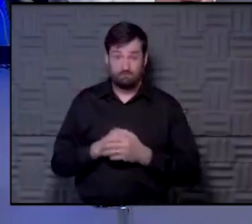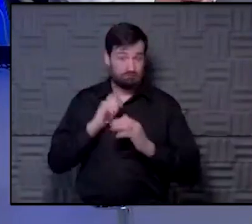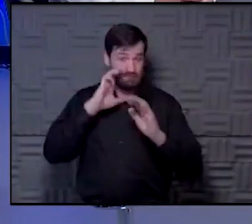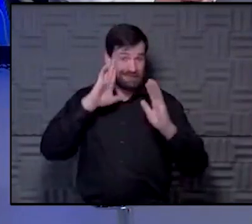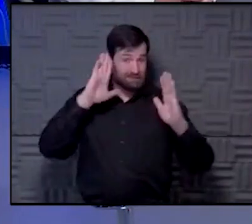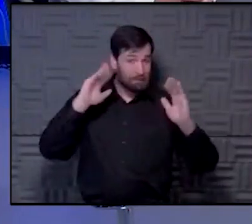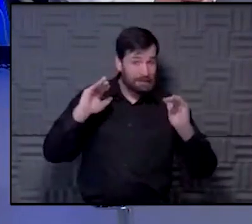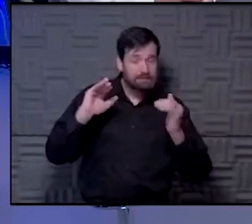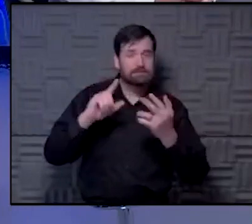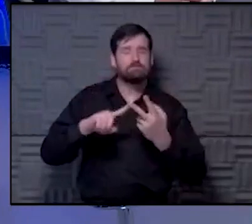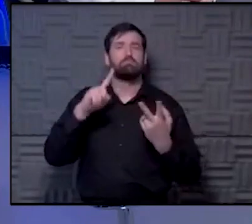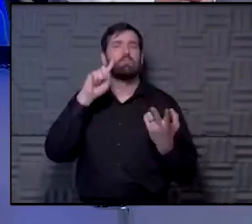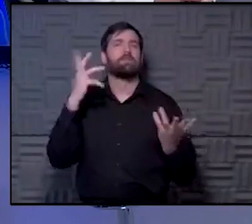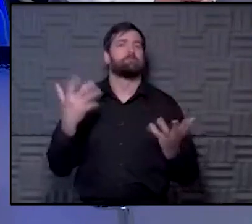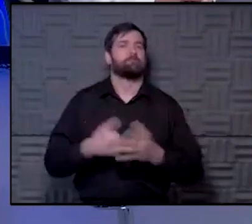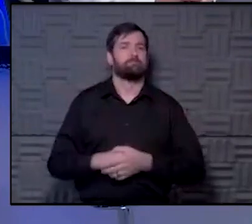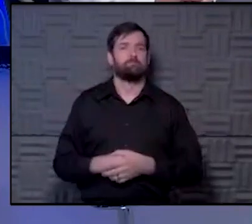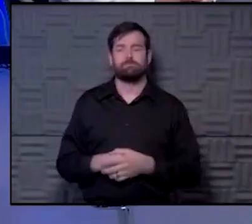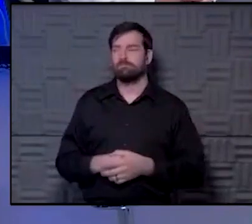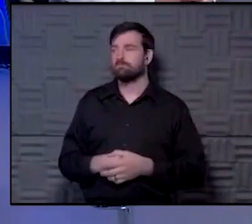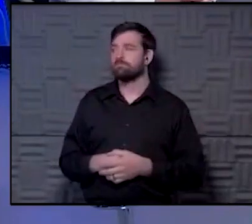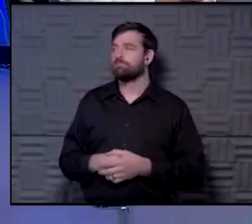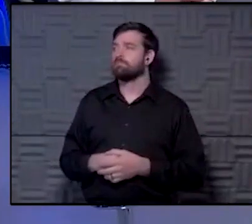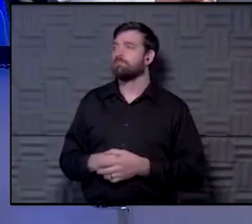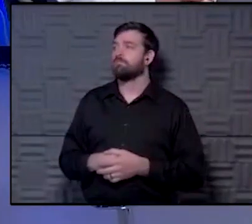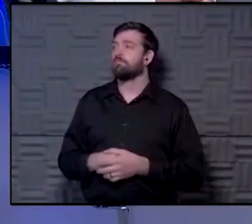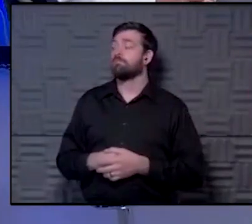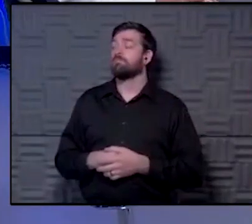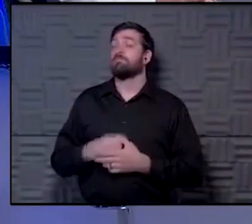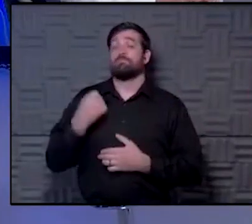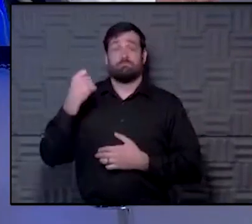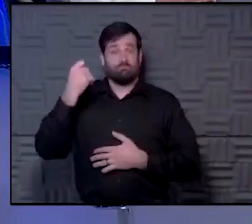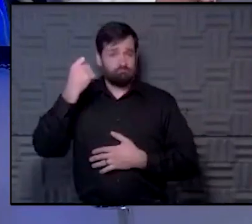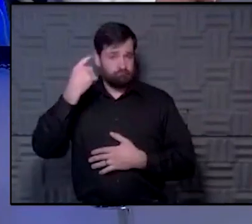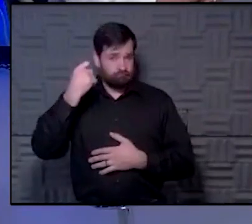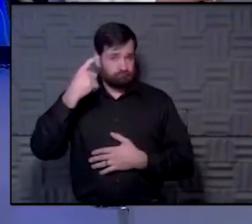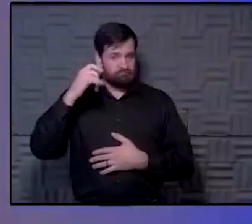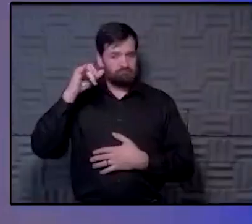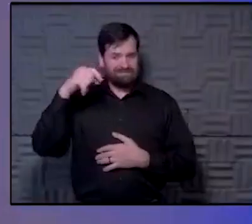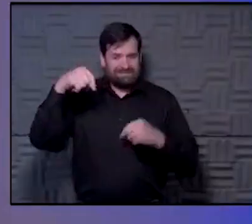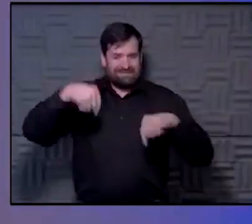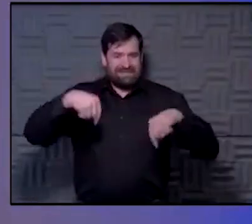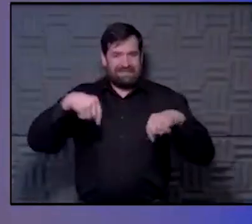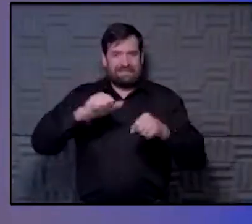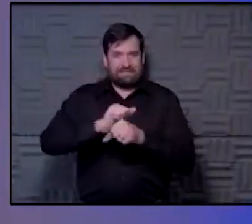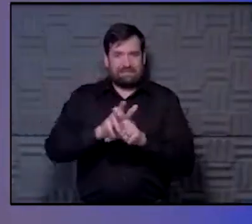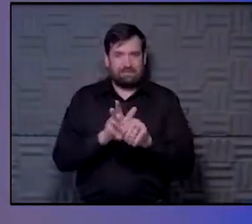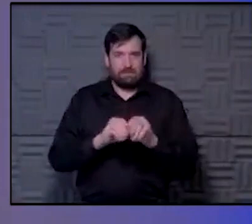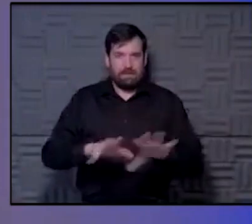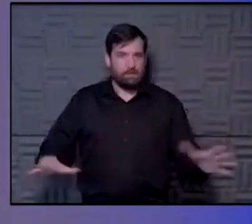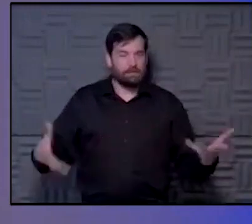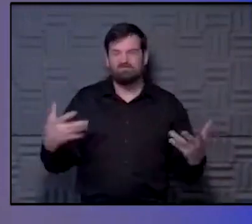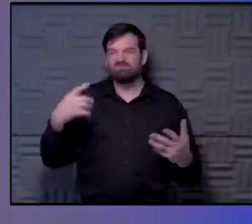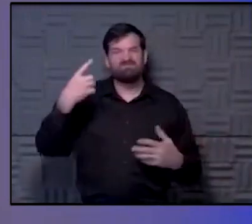expected? What are your thoughts? So one thing about this pandemic is that pretty much